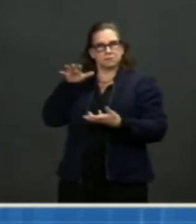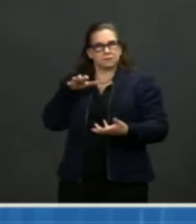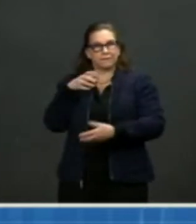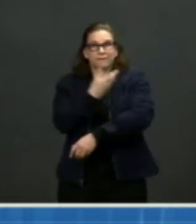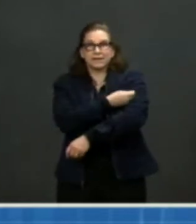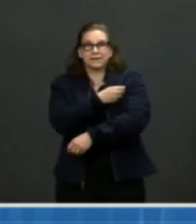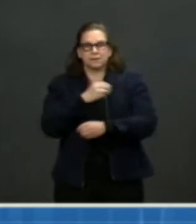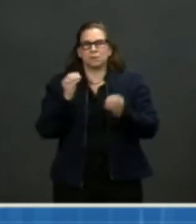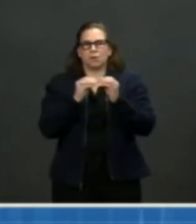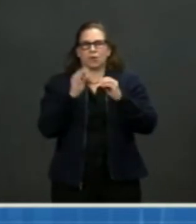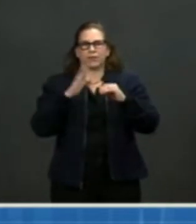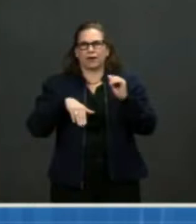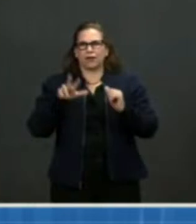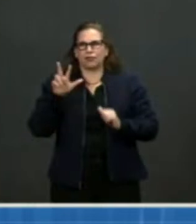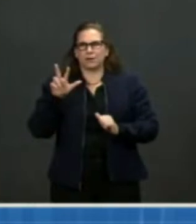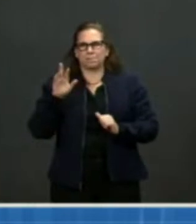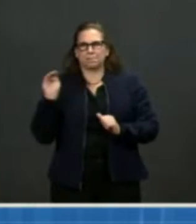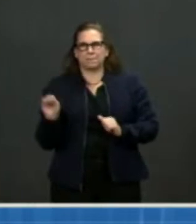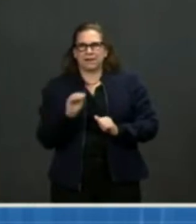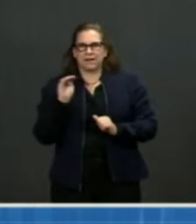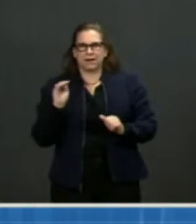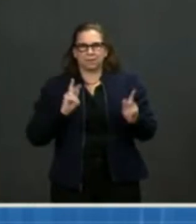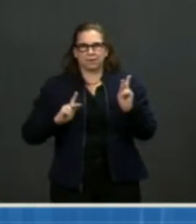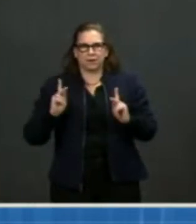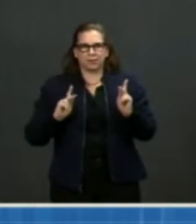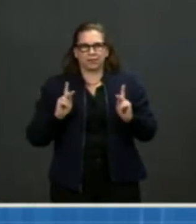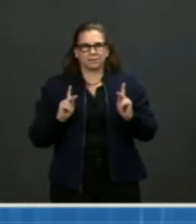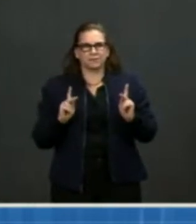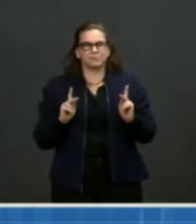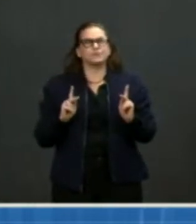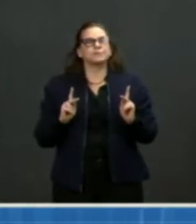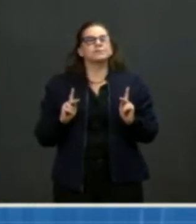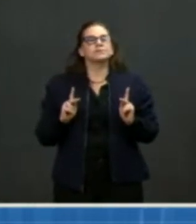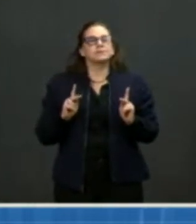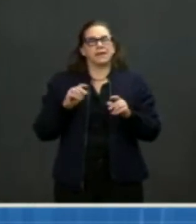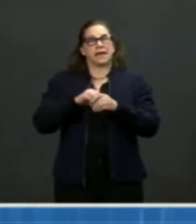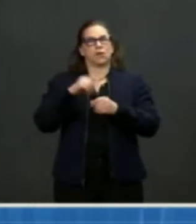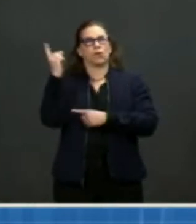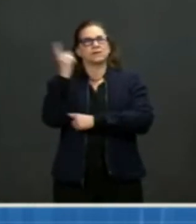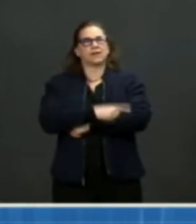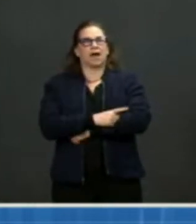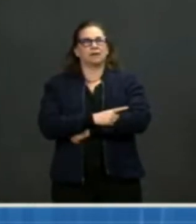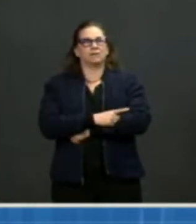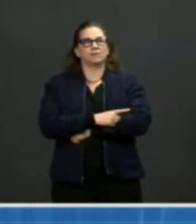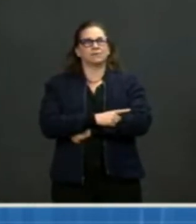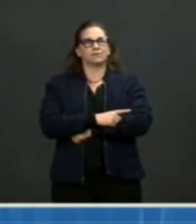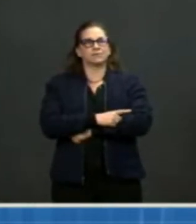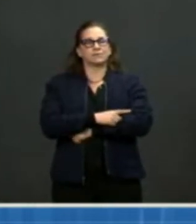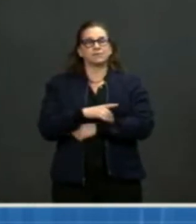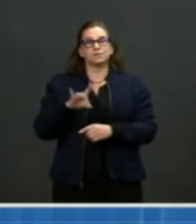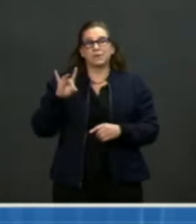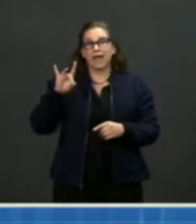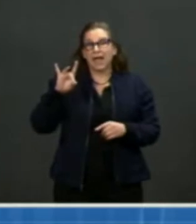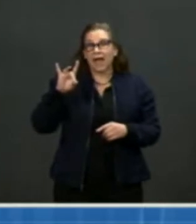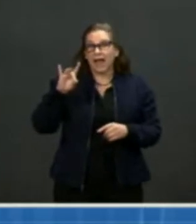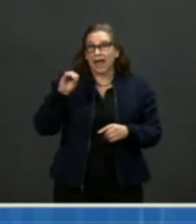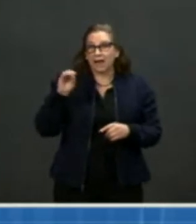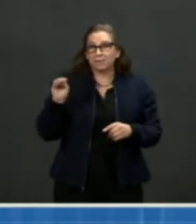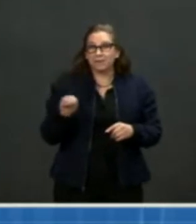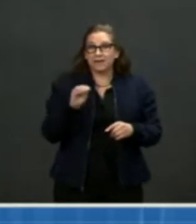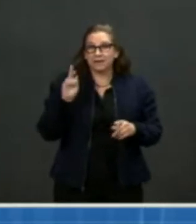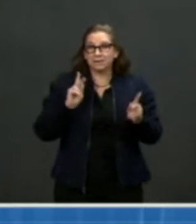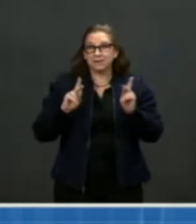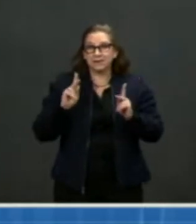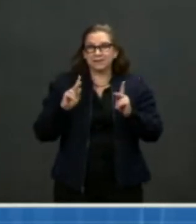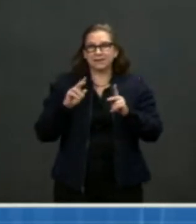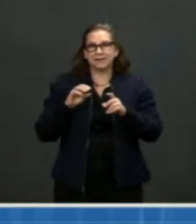are now a total of 81 million people, or nearly 1 in 3 adults, with at least one vaccine dose